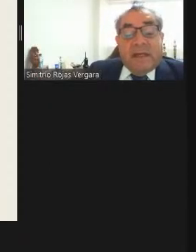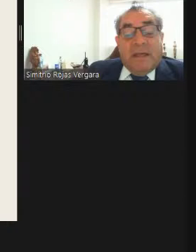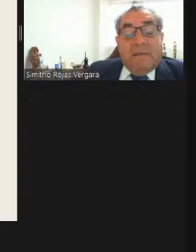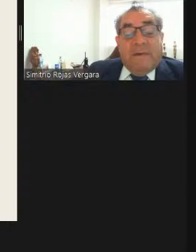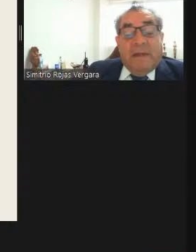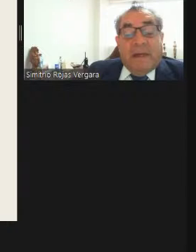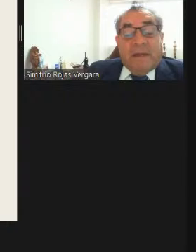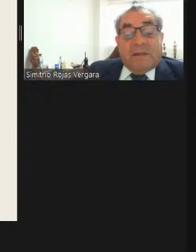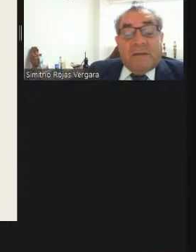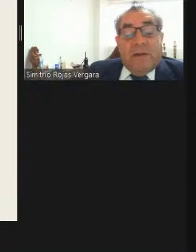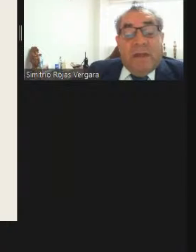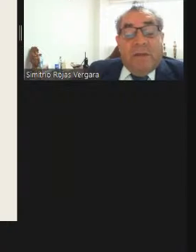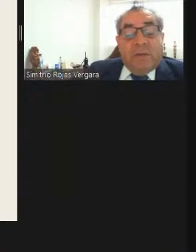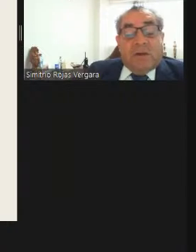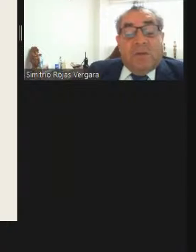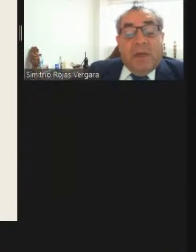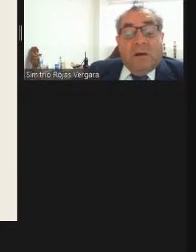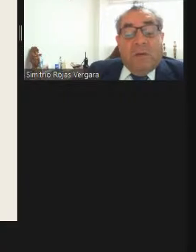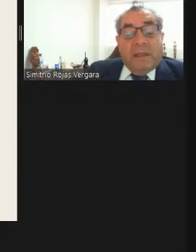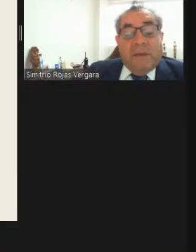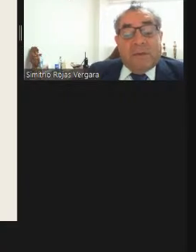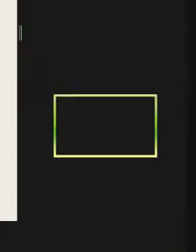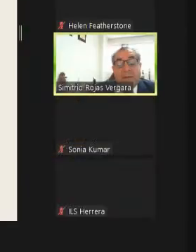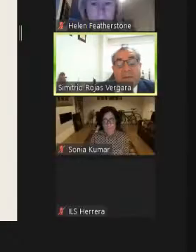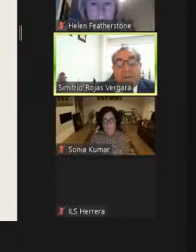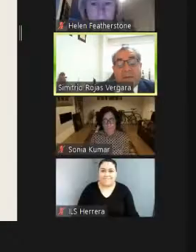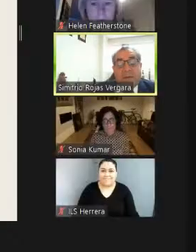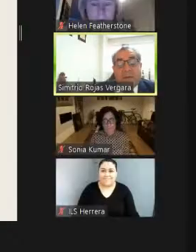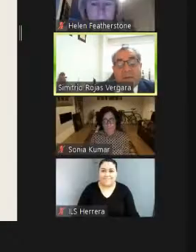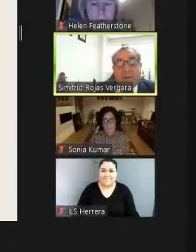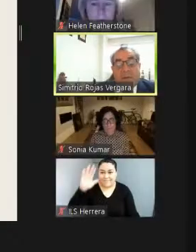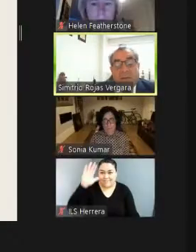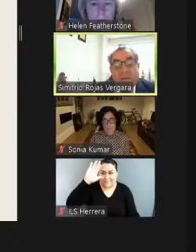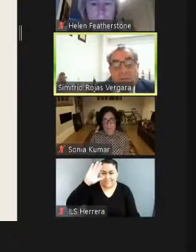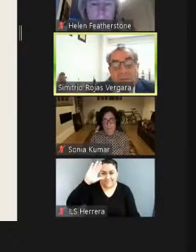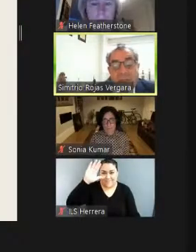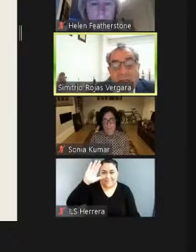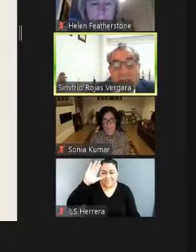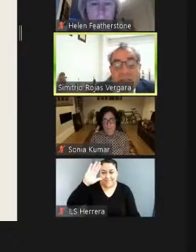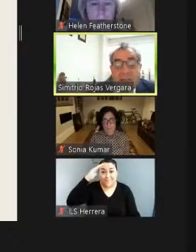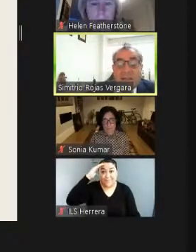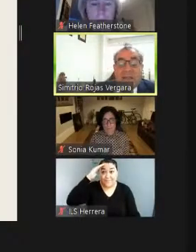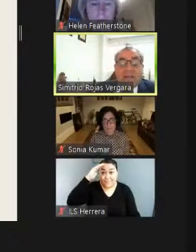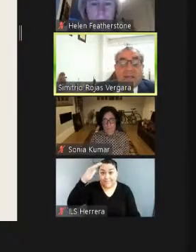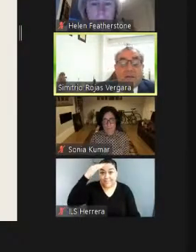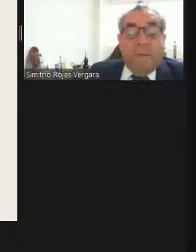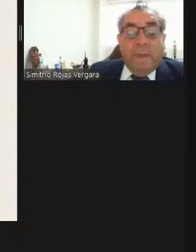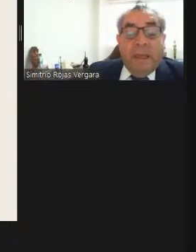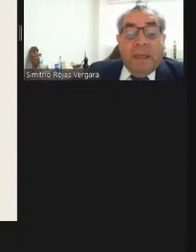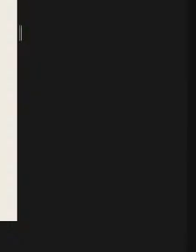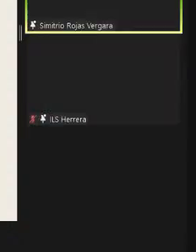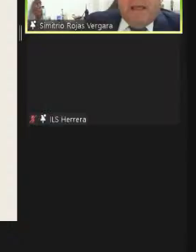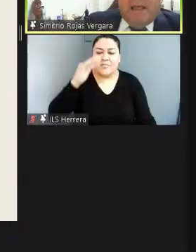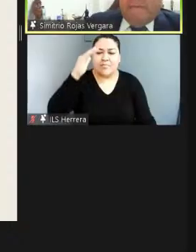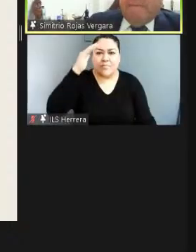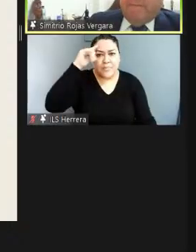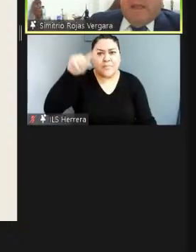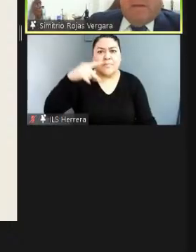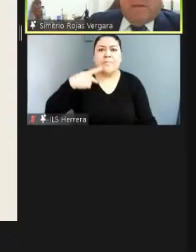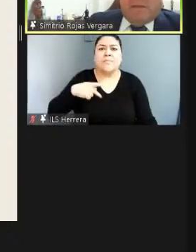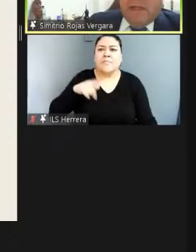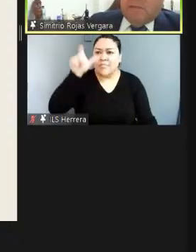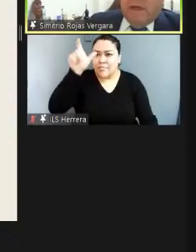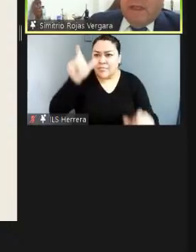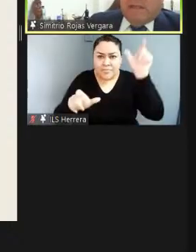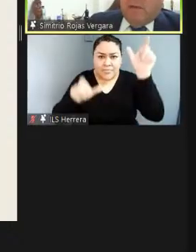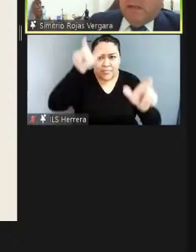The profile of the graduate is extremely important. This profile should be fed by the entire social setting and